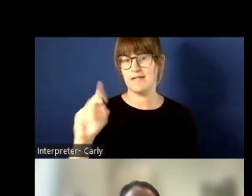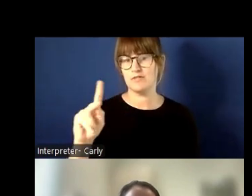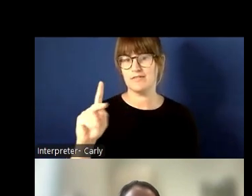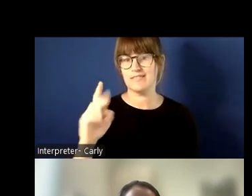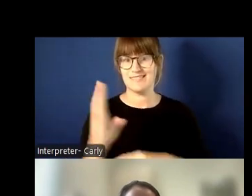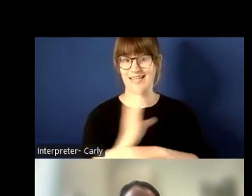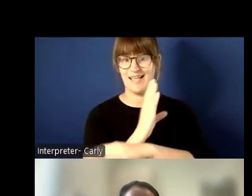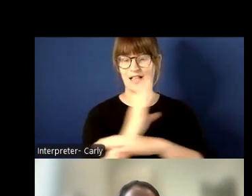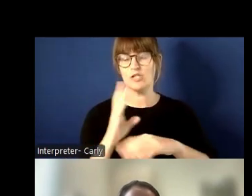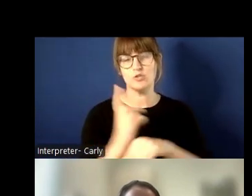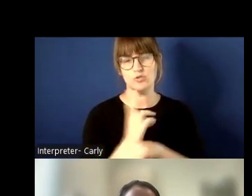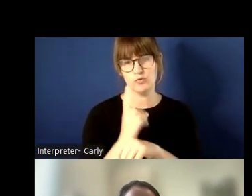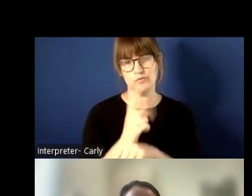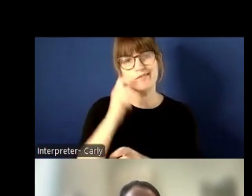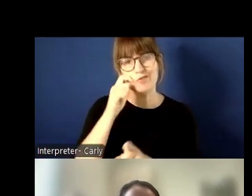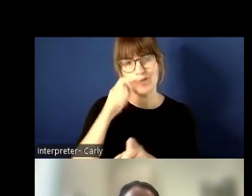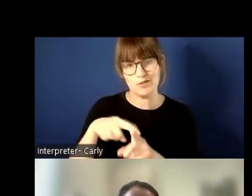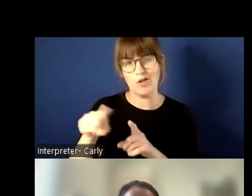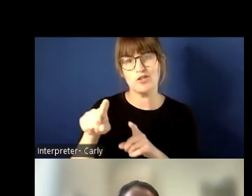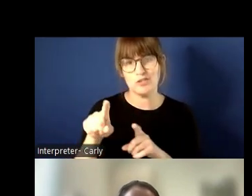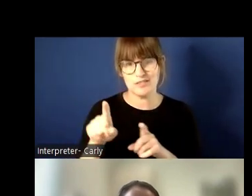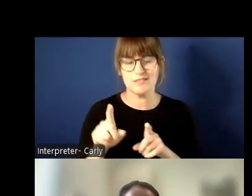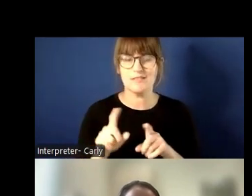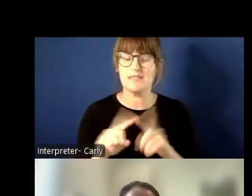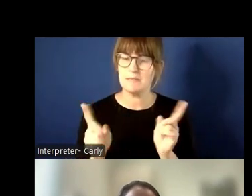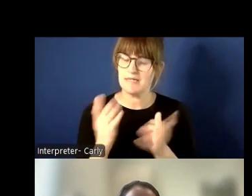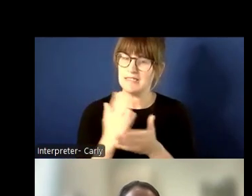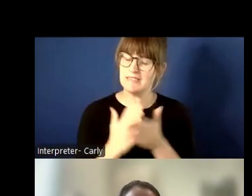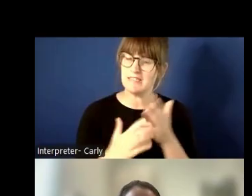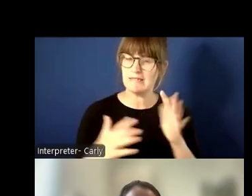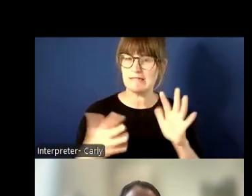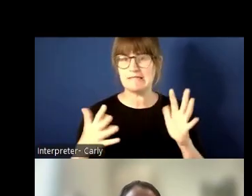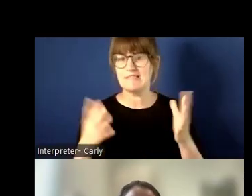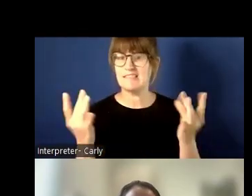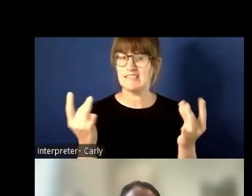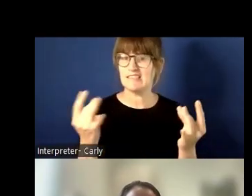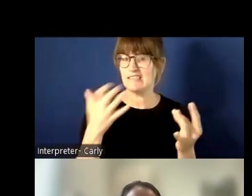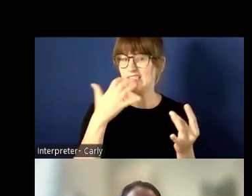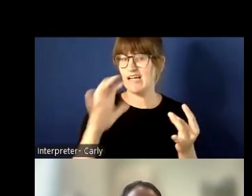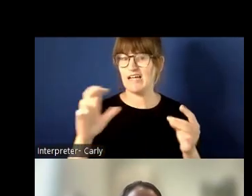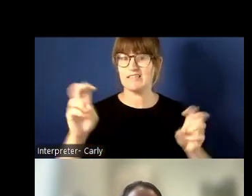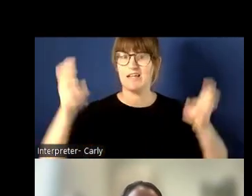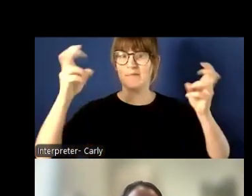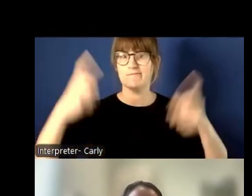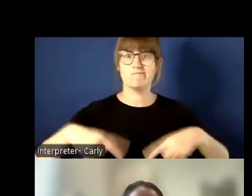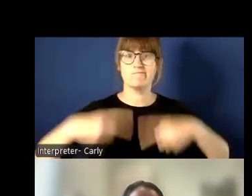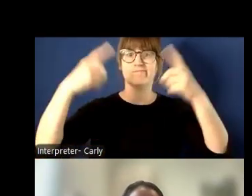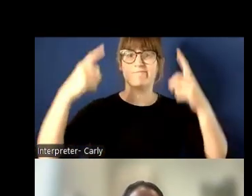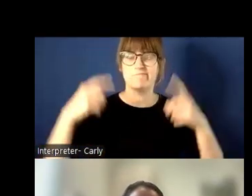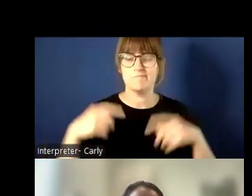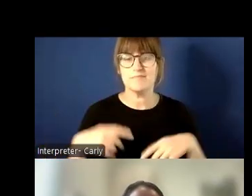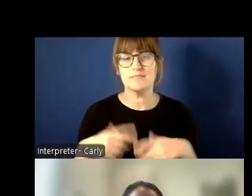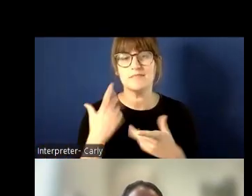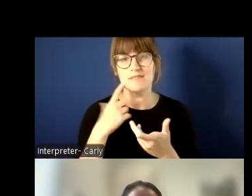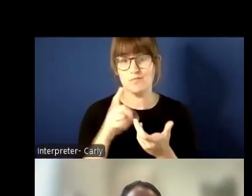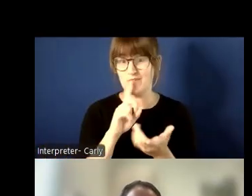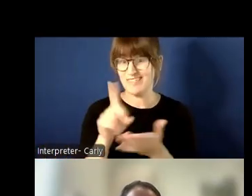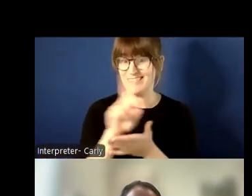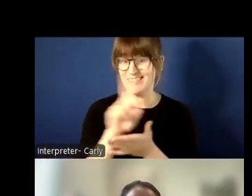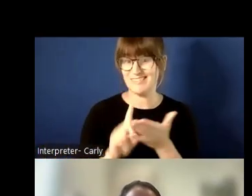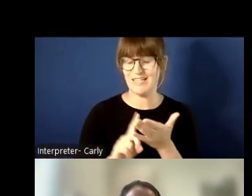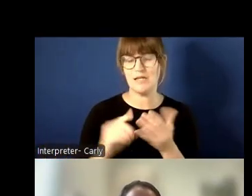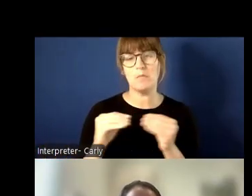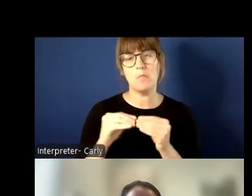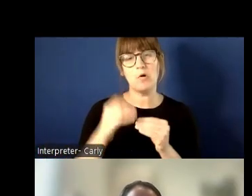there are a lot of kind of controversies with it and limitations, just because it was designed originally focused on more of a